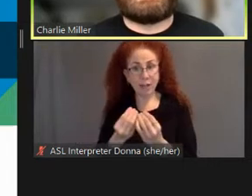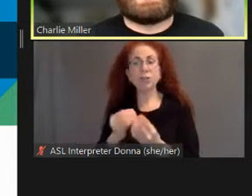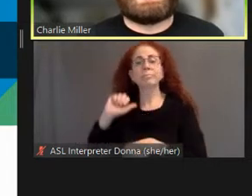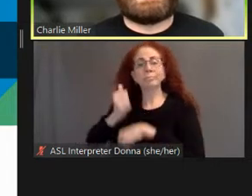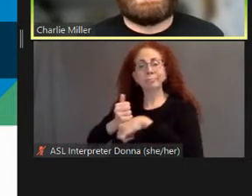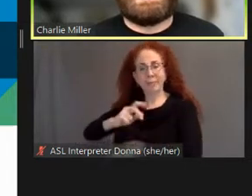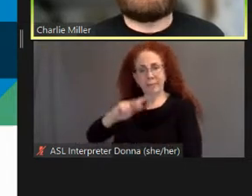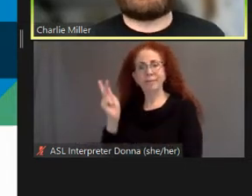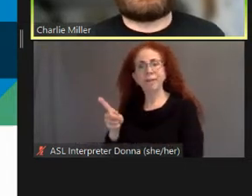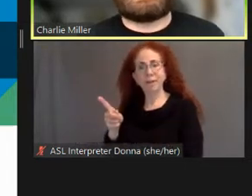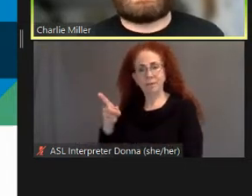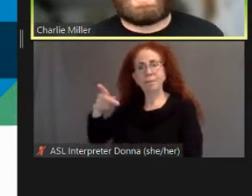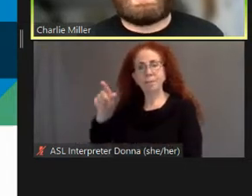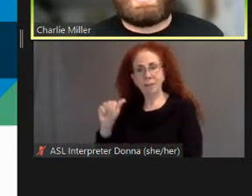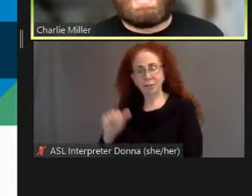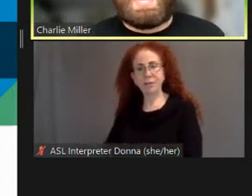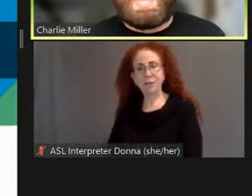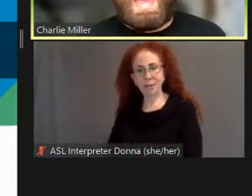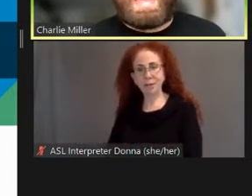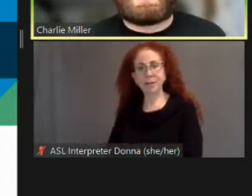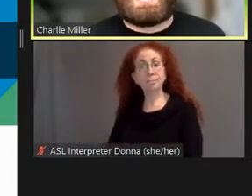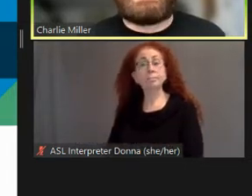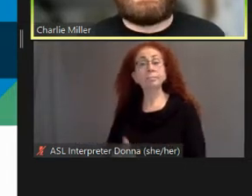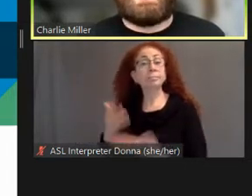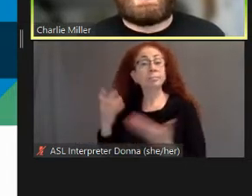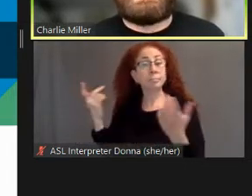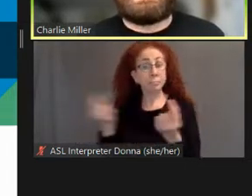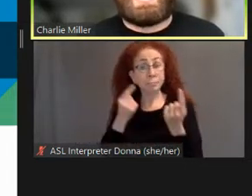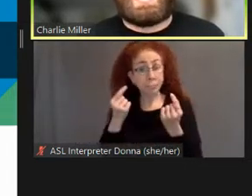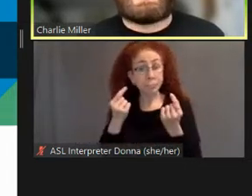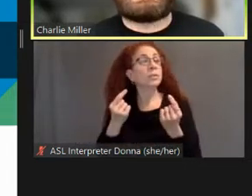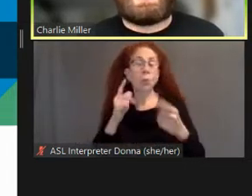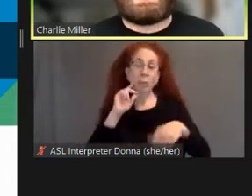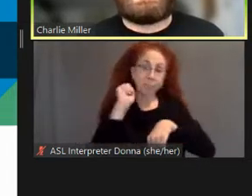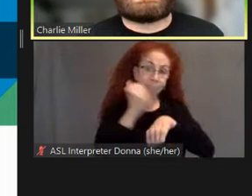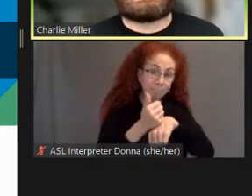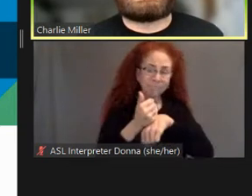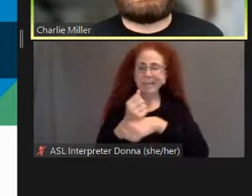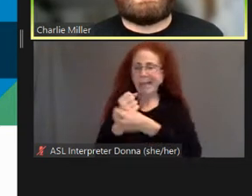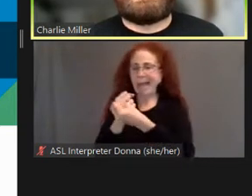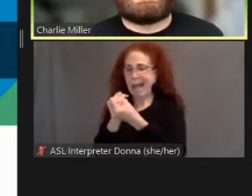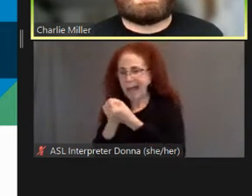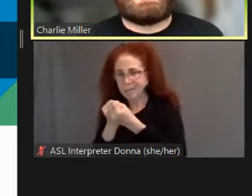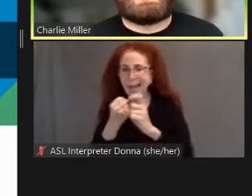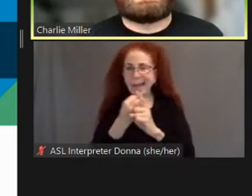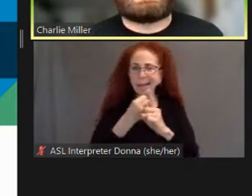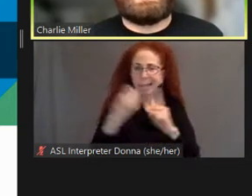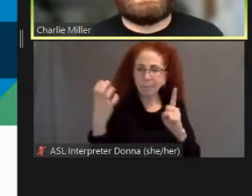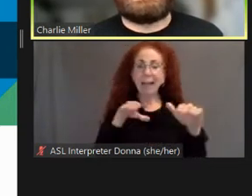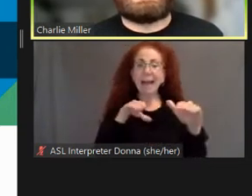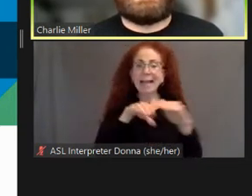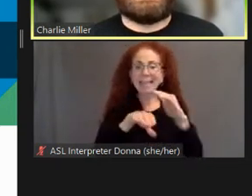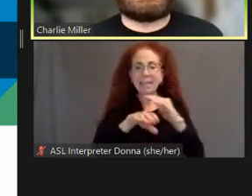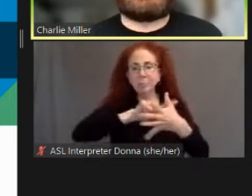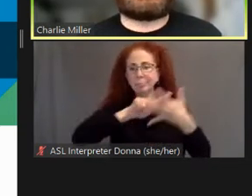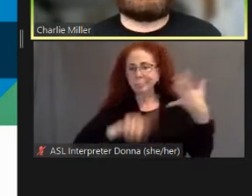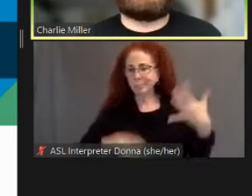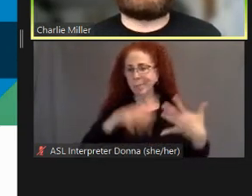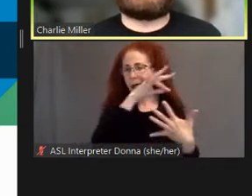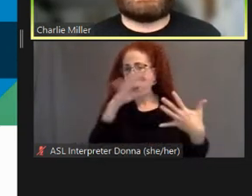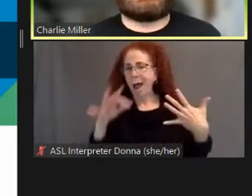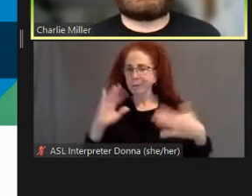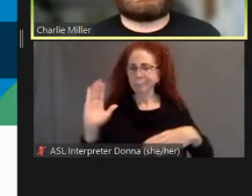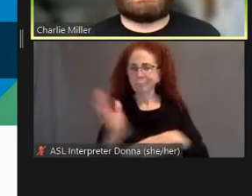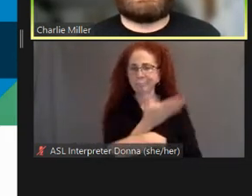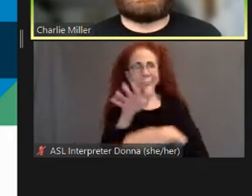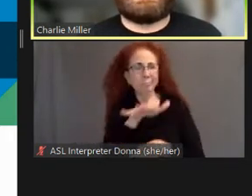Philadelphia, Pennsylvania, and we create, advocate for, and expand accessible opportunities so the full spectrum